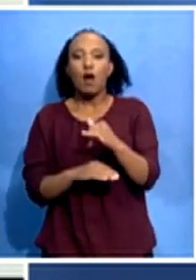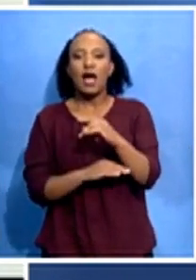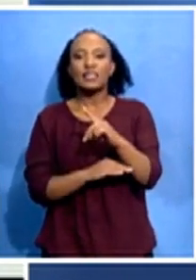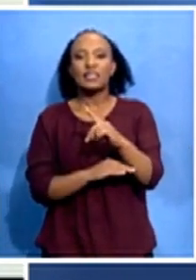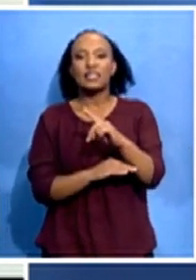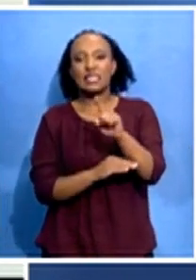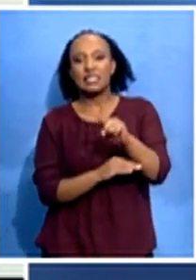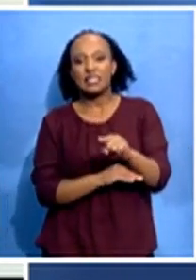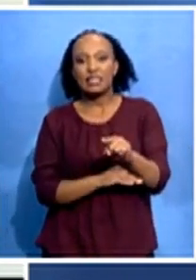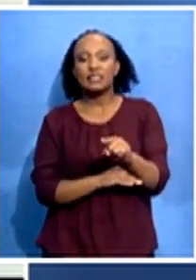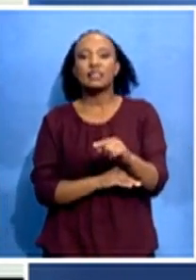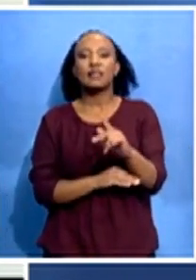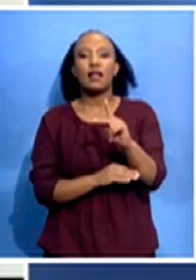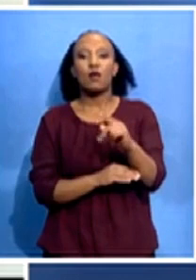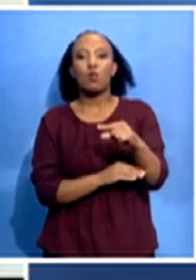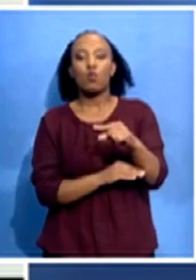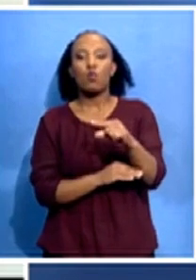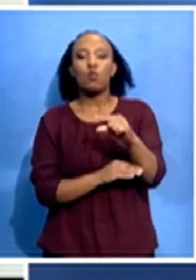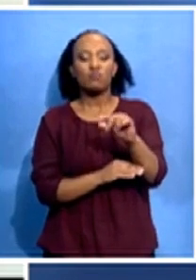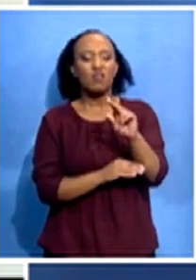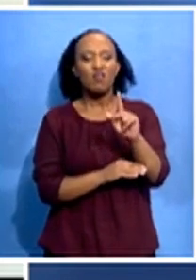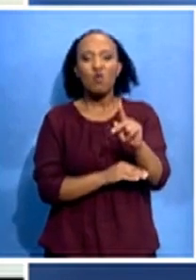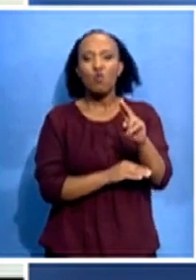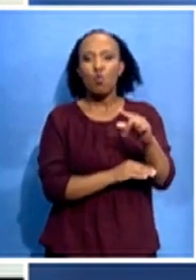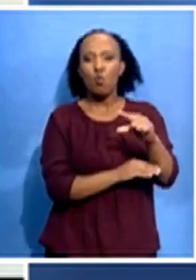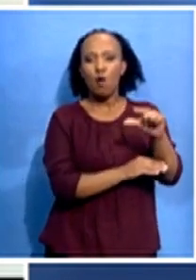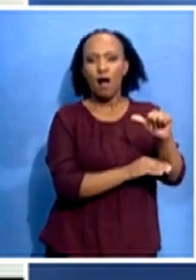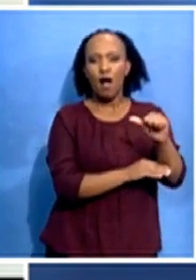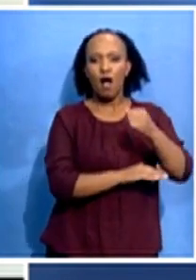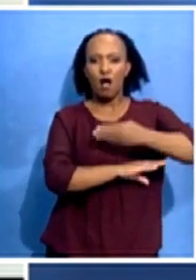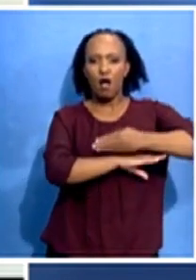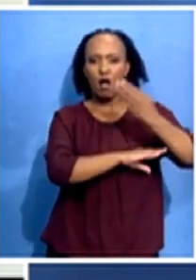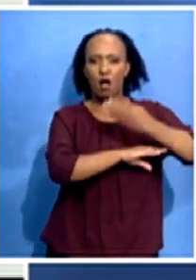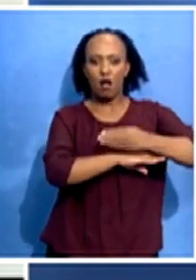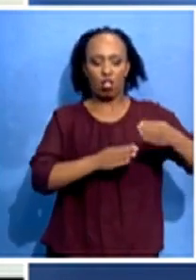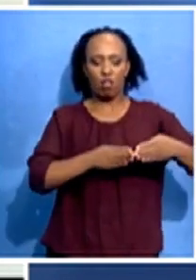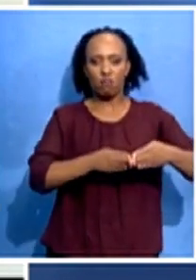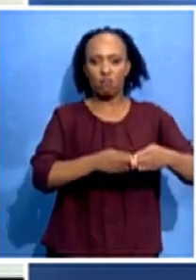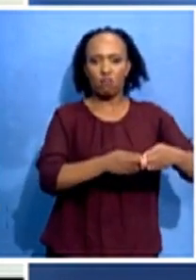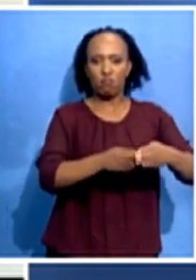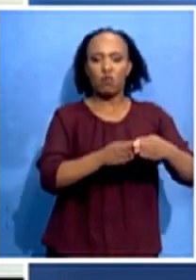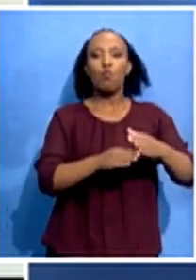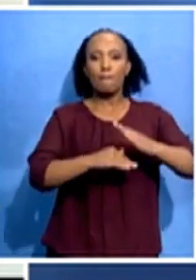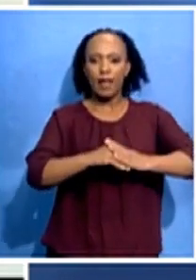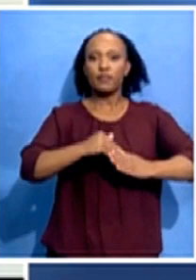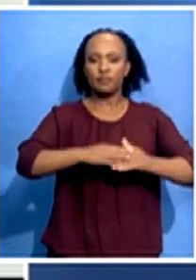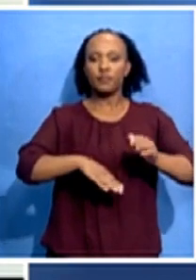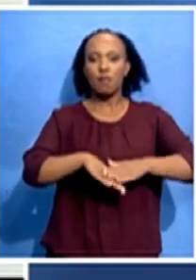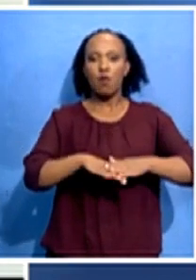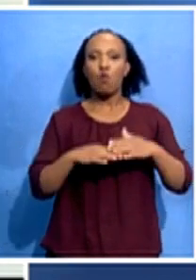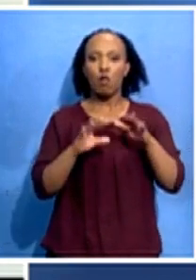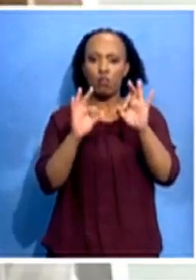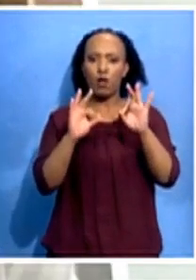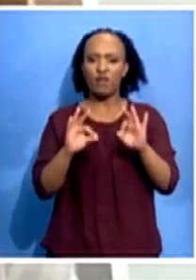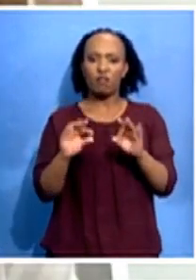great example of what we did many, many years ago, creating infrastructure that produced us wonderful returns today.